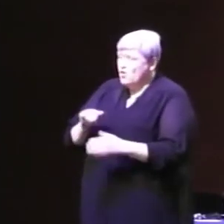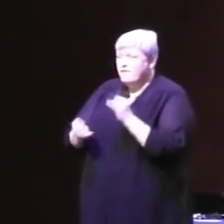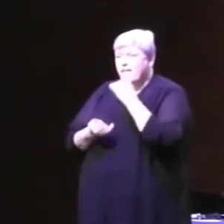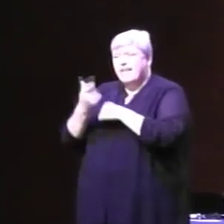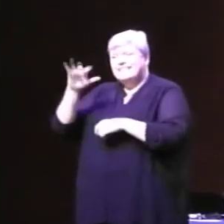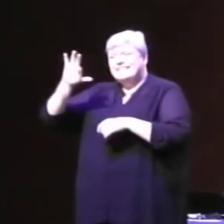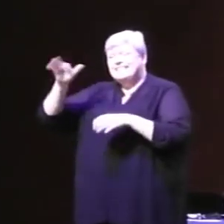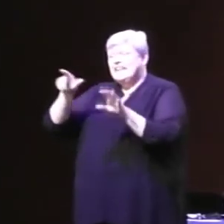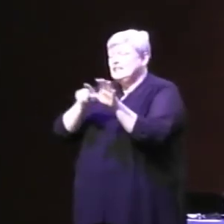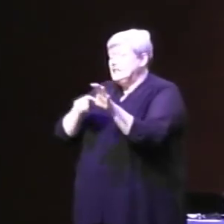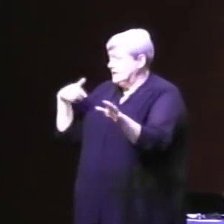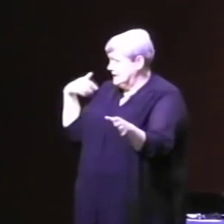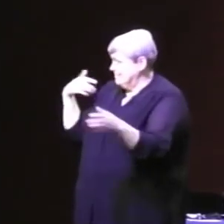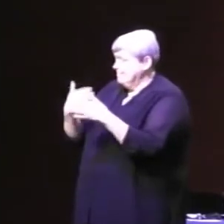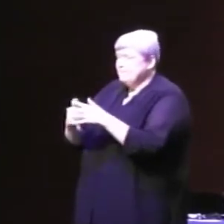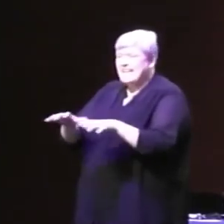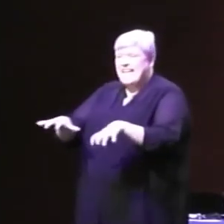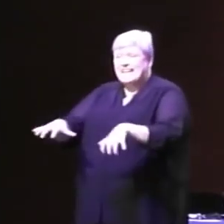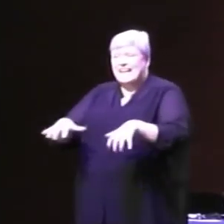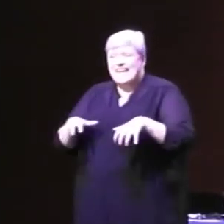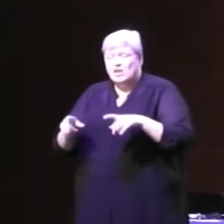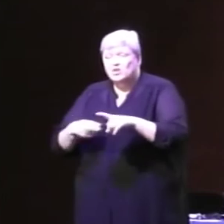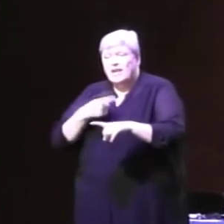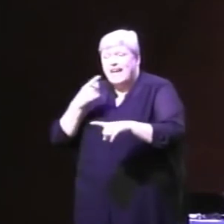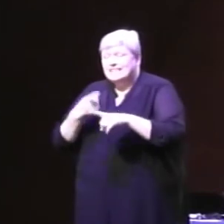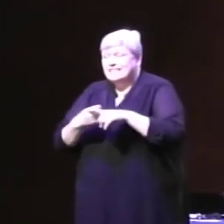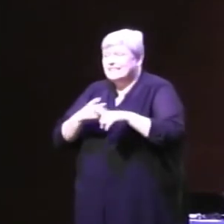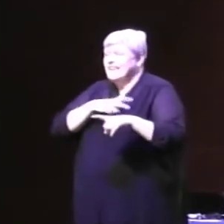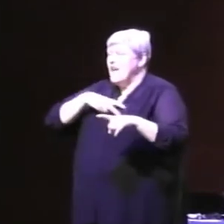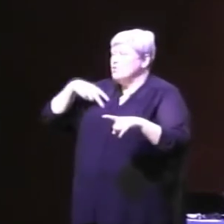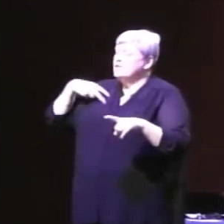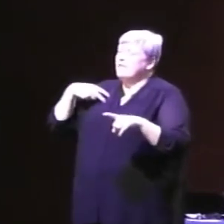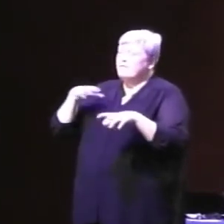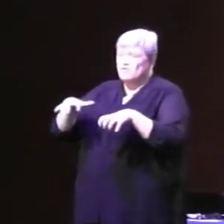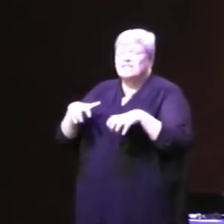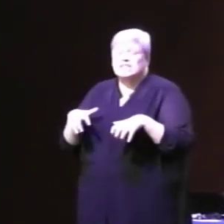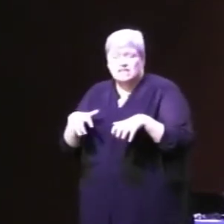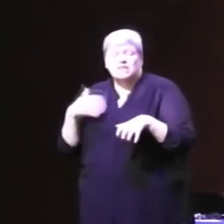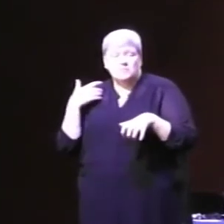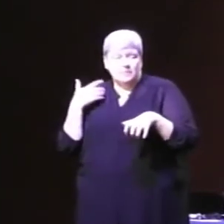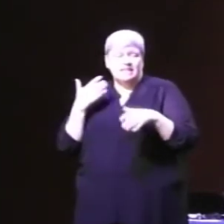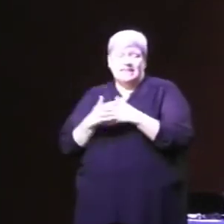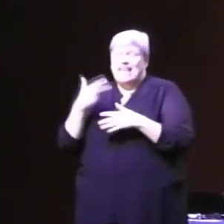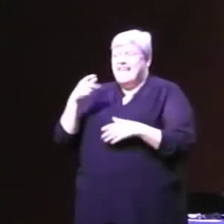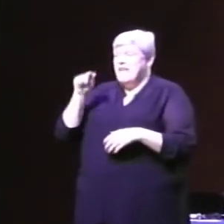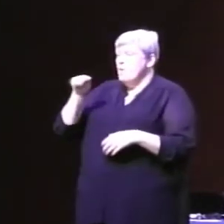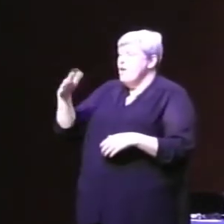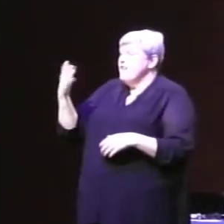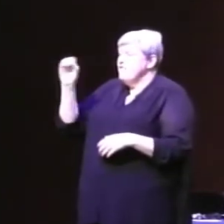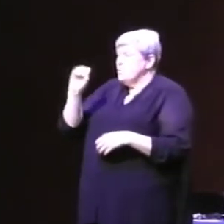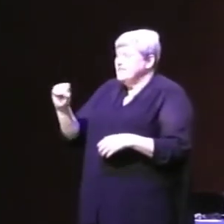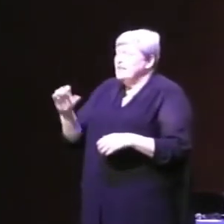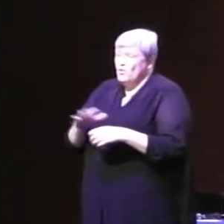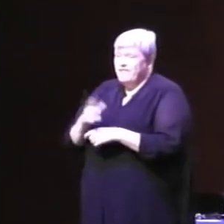consecutive years of a council tax freeze in combination with the real terms reductions in the annual settlements of around 8.5% over the